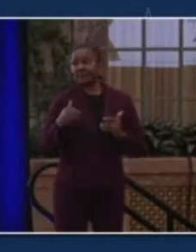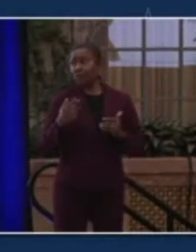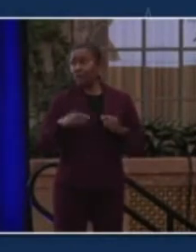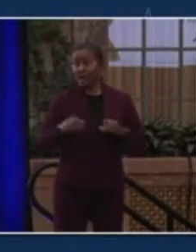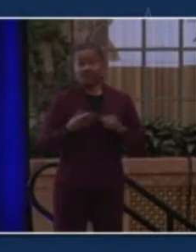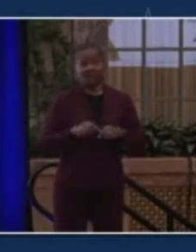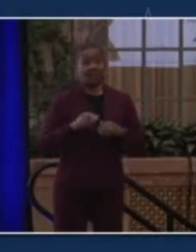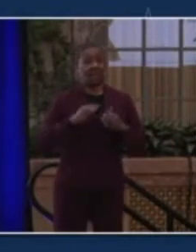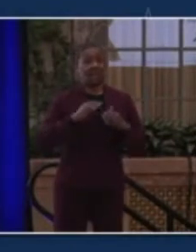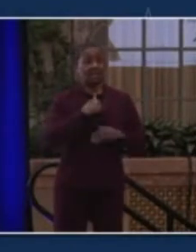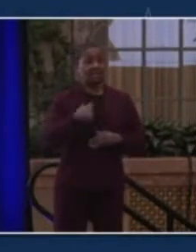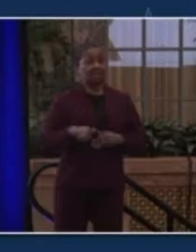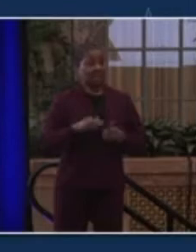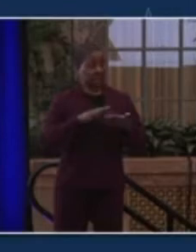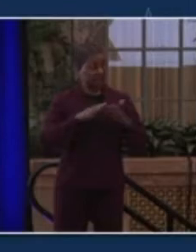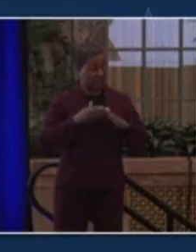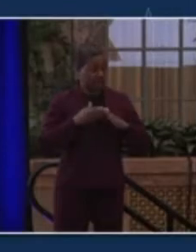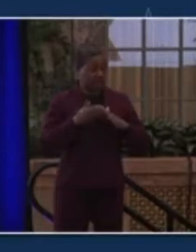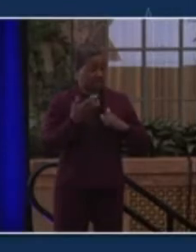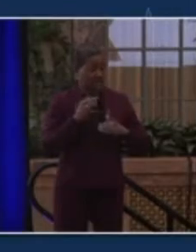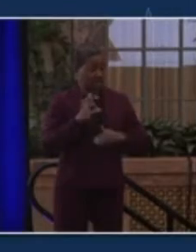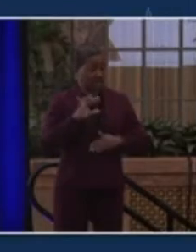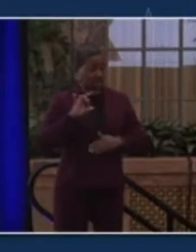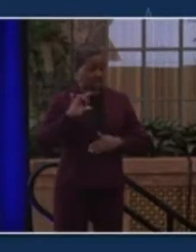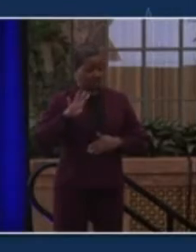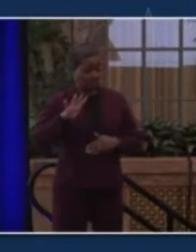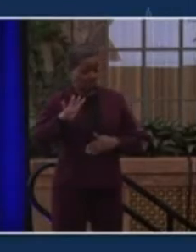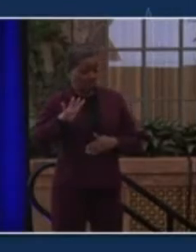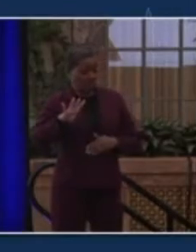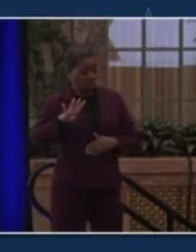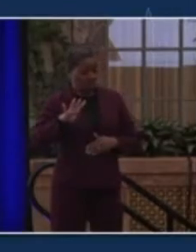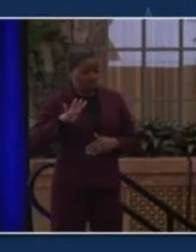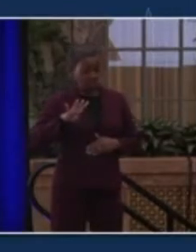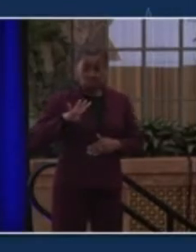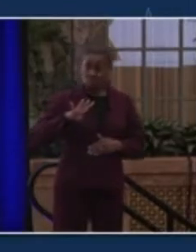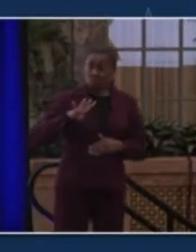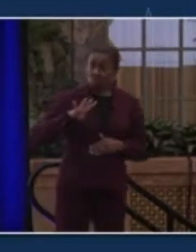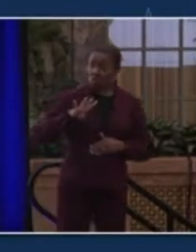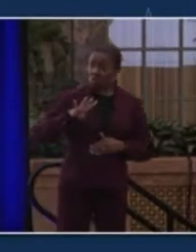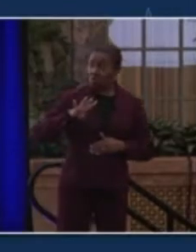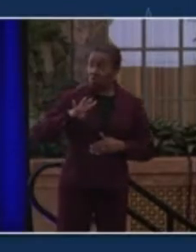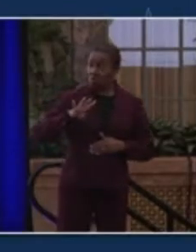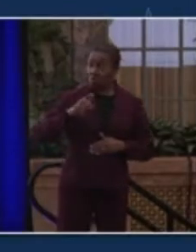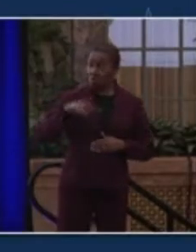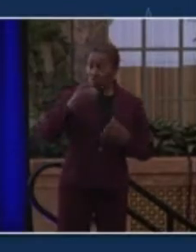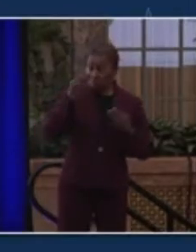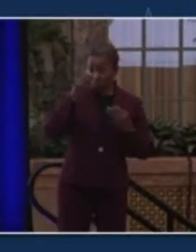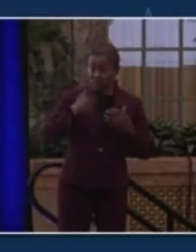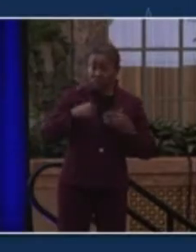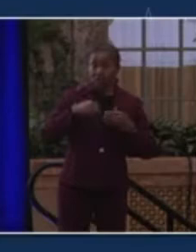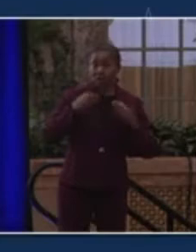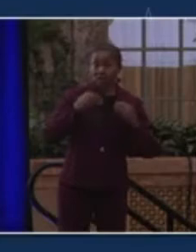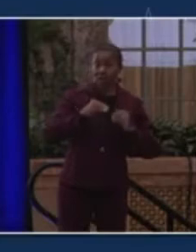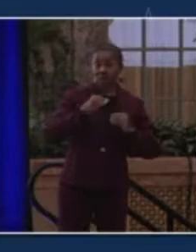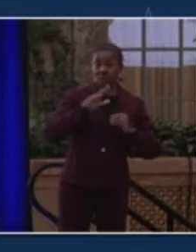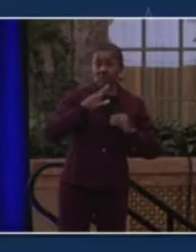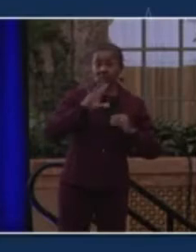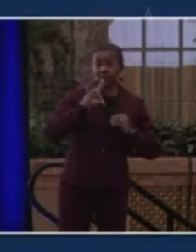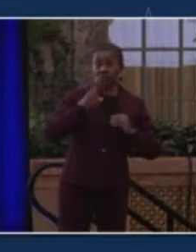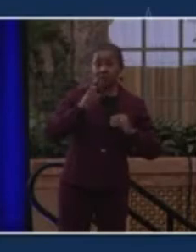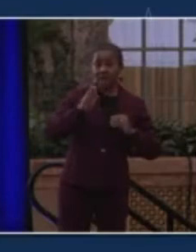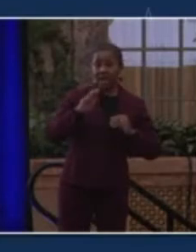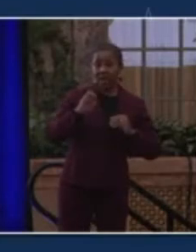In 1984, the Santa Fe Railroad announced that they were going to sell a 32-acre